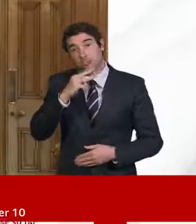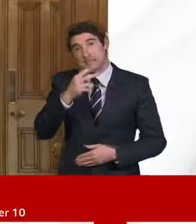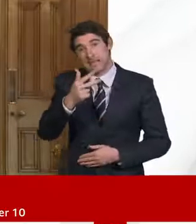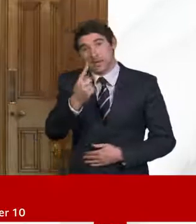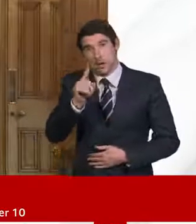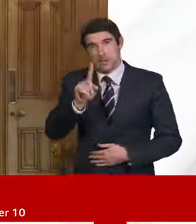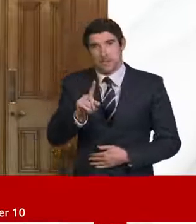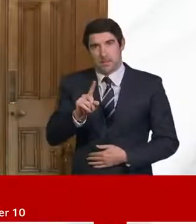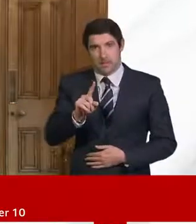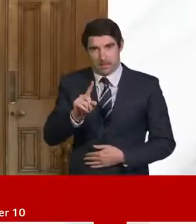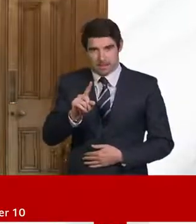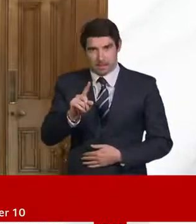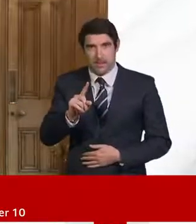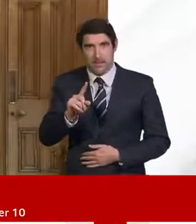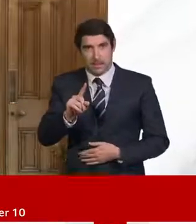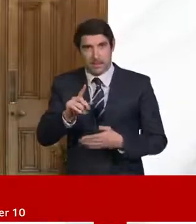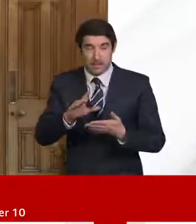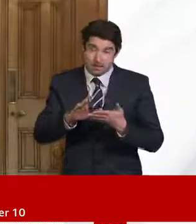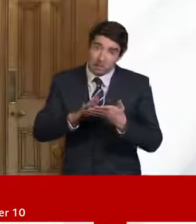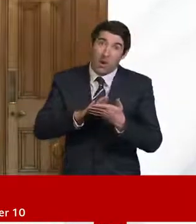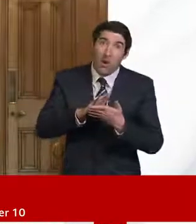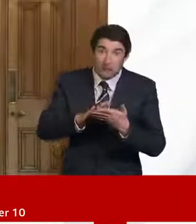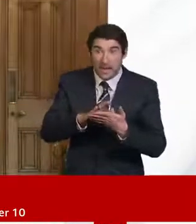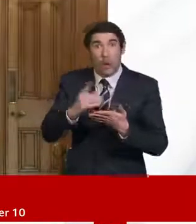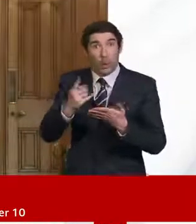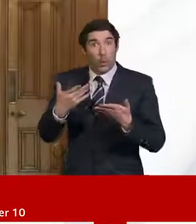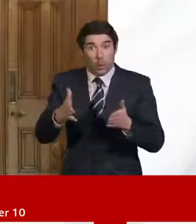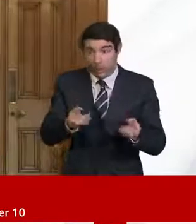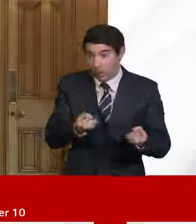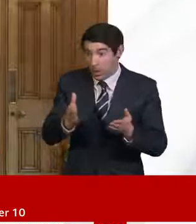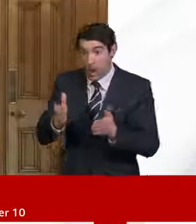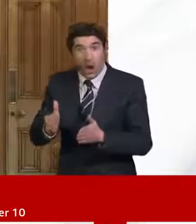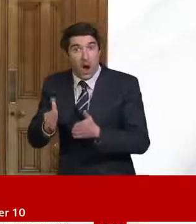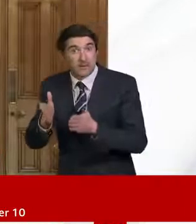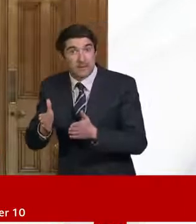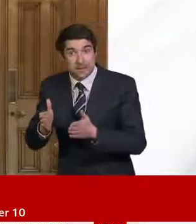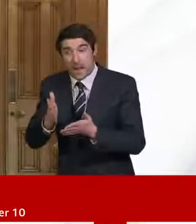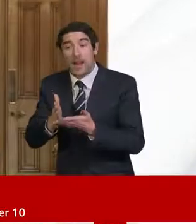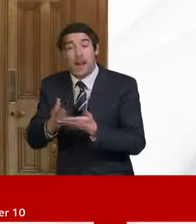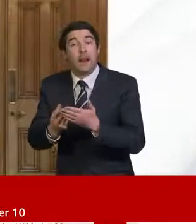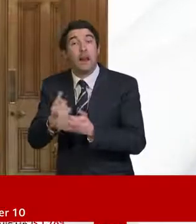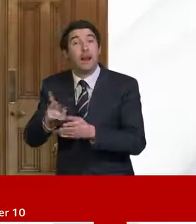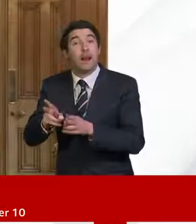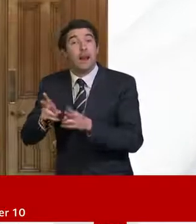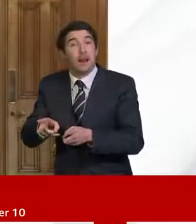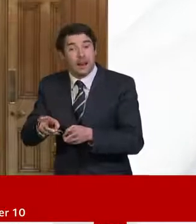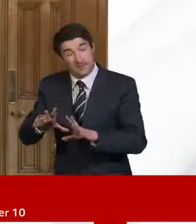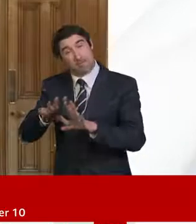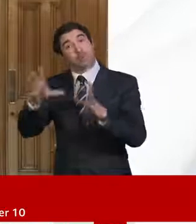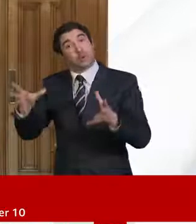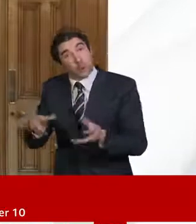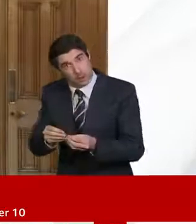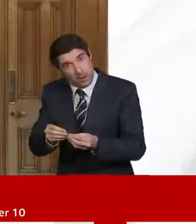381 people died, meaning that of those hospitalised in the UK, the number who have passed away now totals